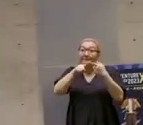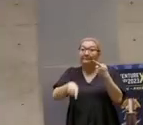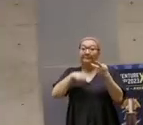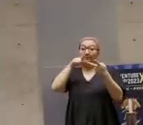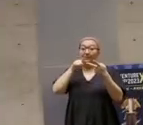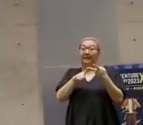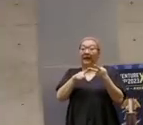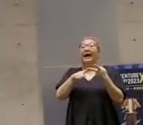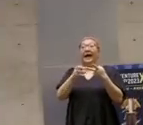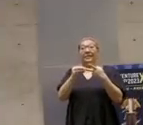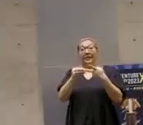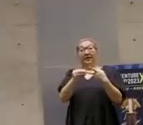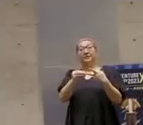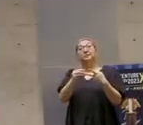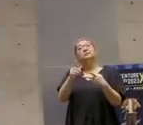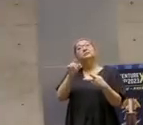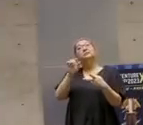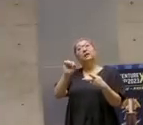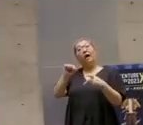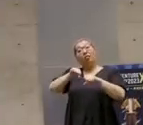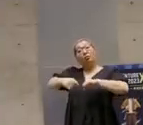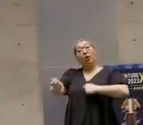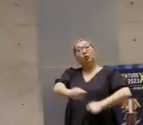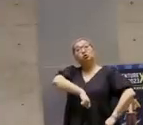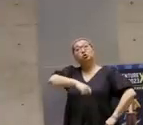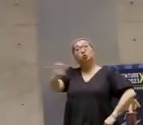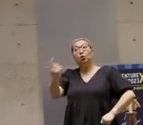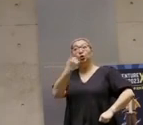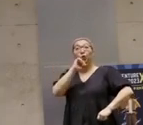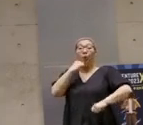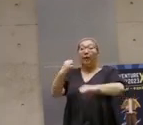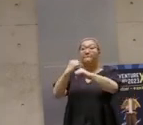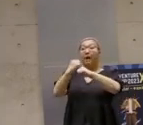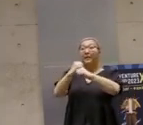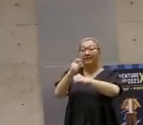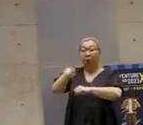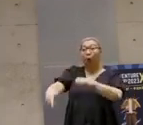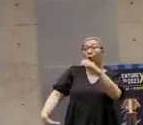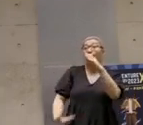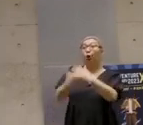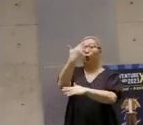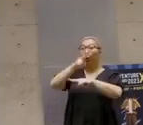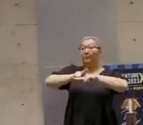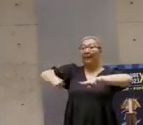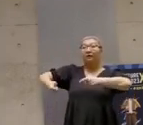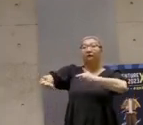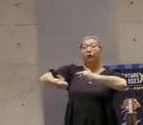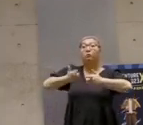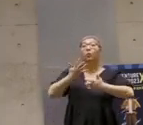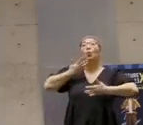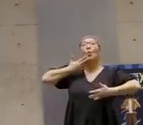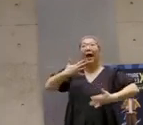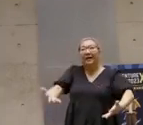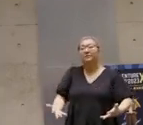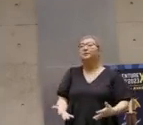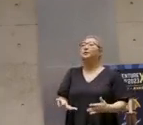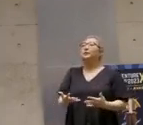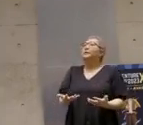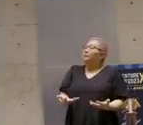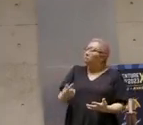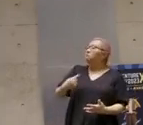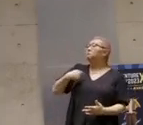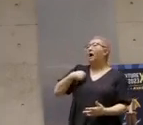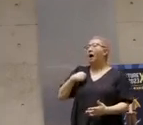Broken Sword games on new platforms? And I felt very passionately that we would need to wait to